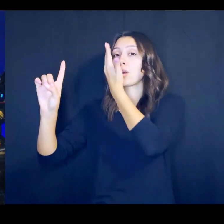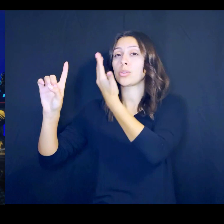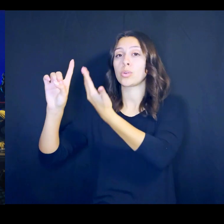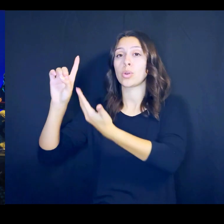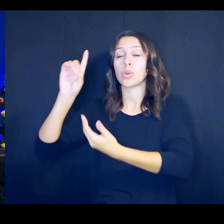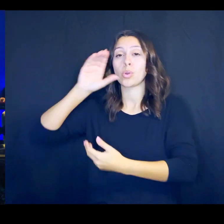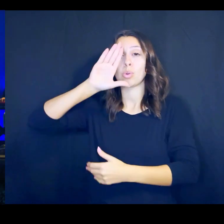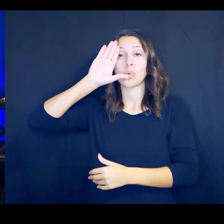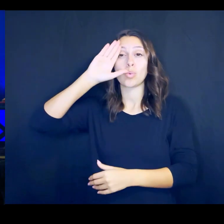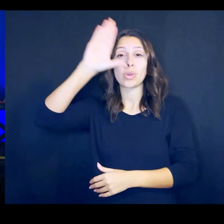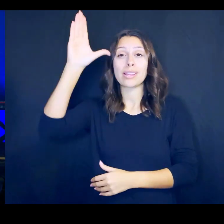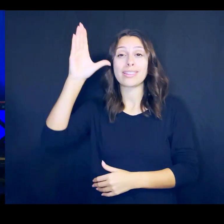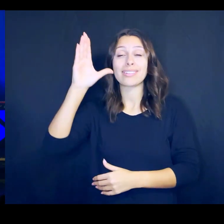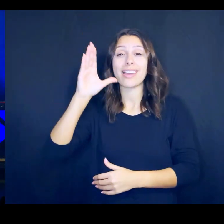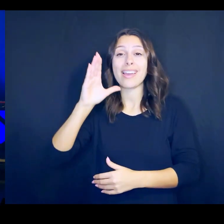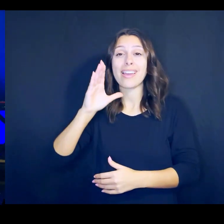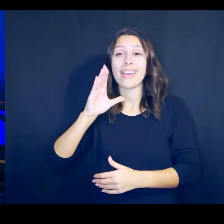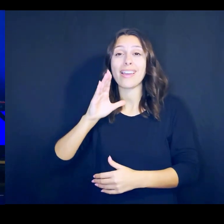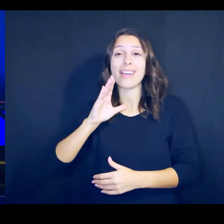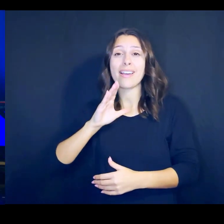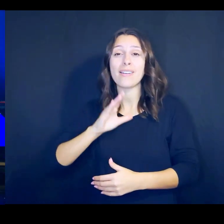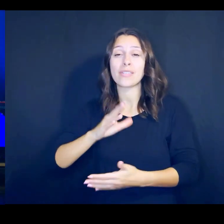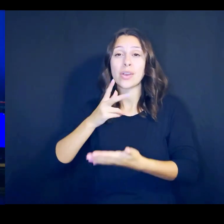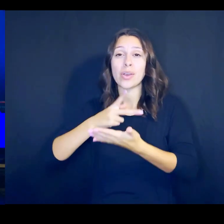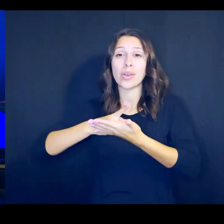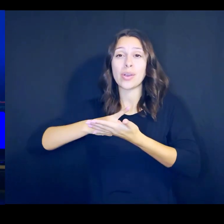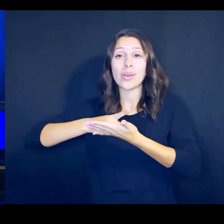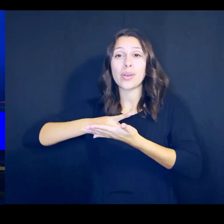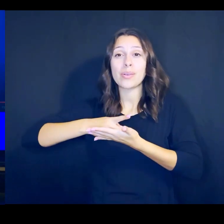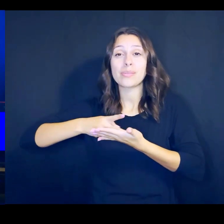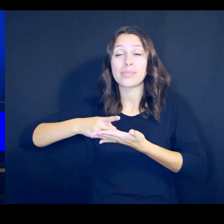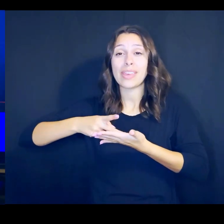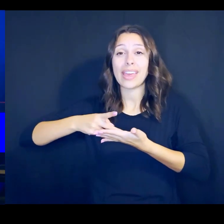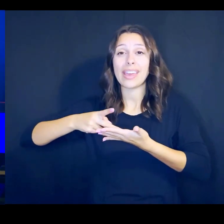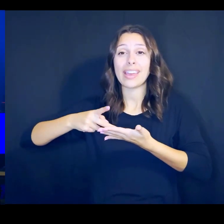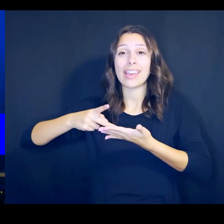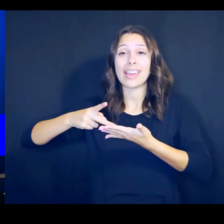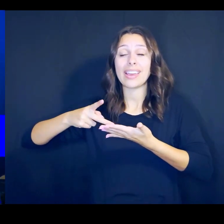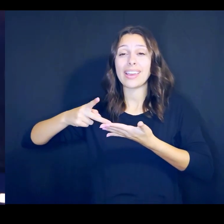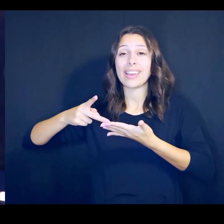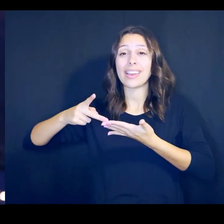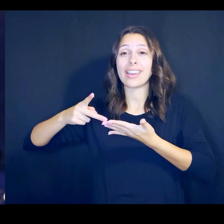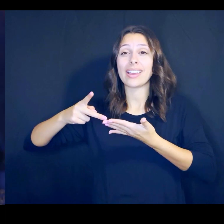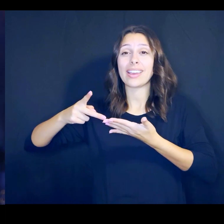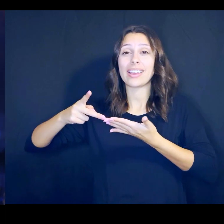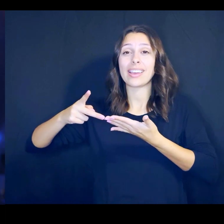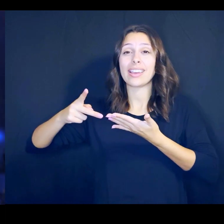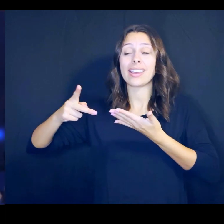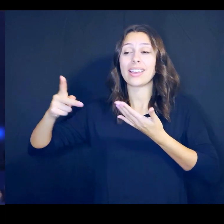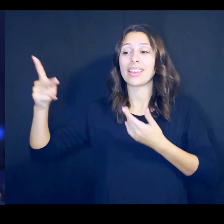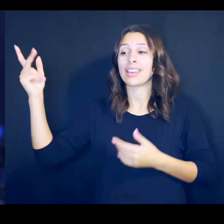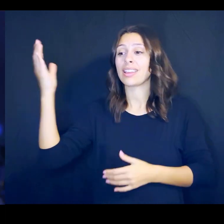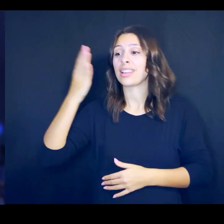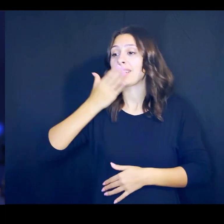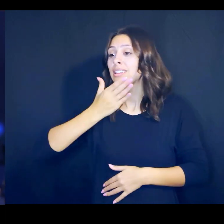Savior, the one who will never